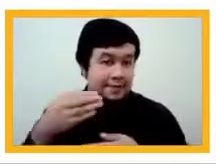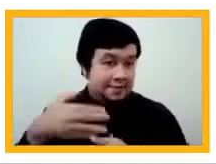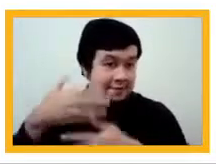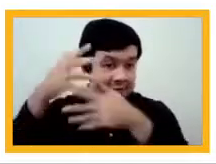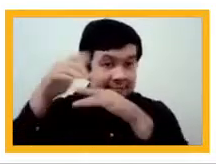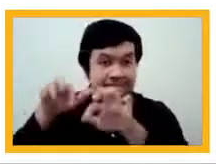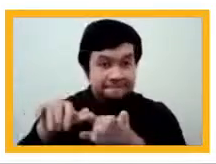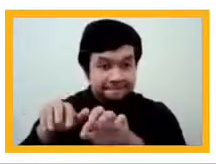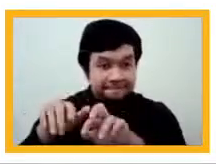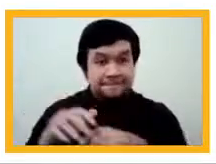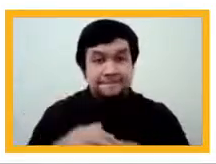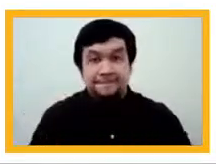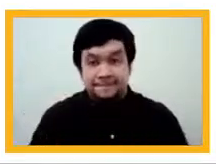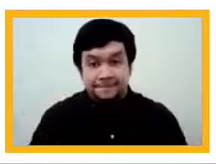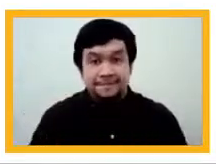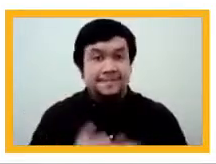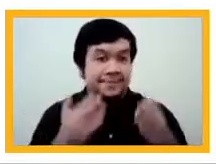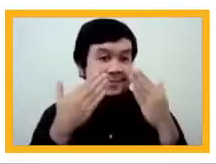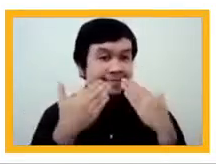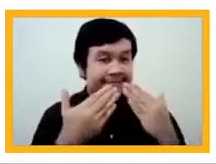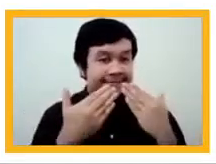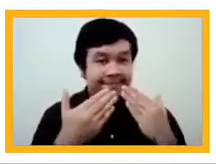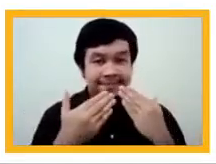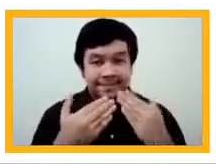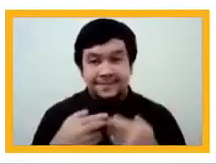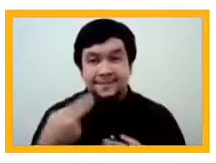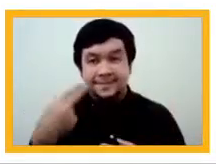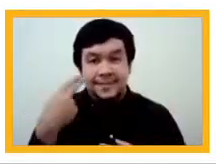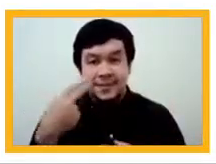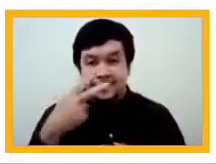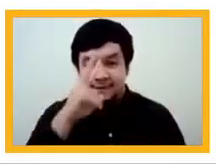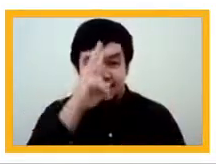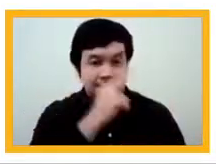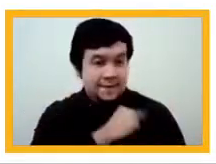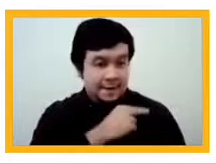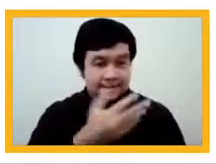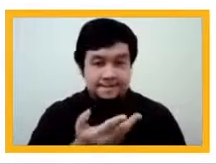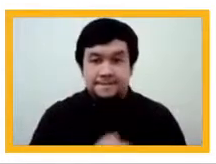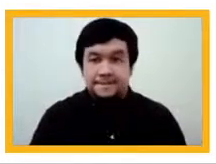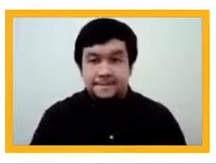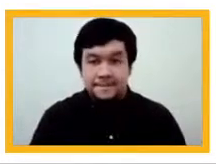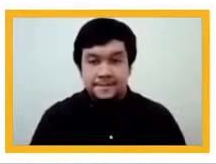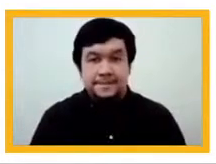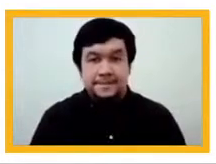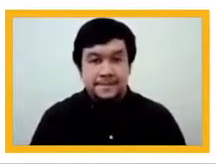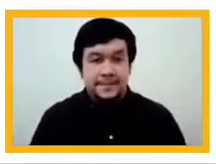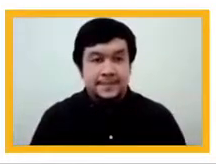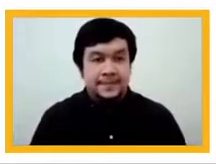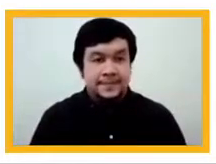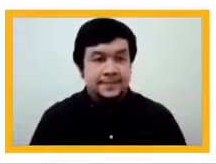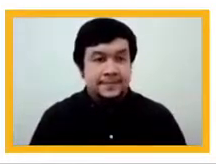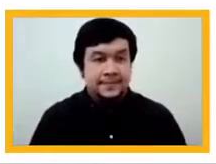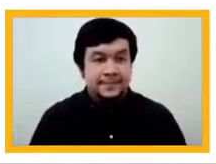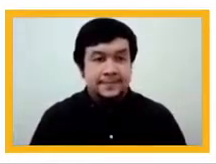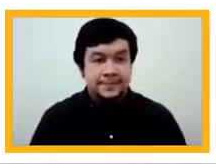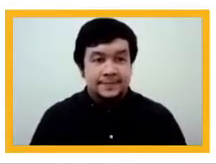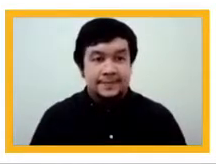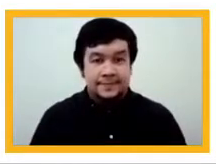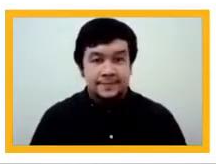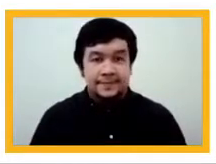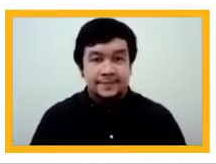would like now to move to Professor Yunmook Na and share a bit about